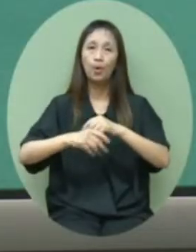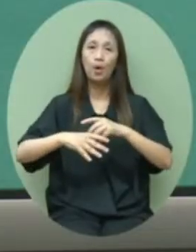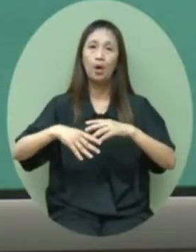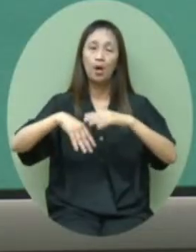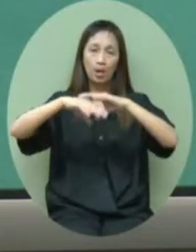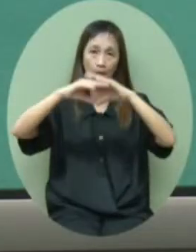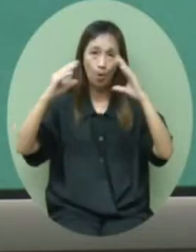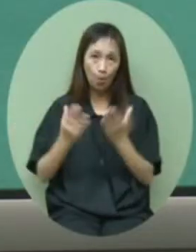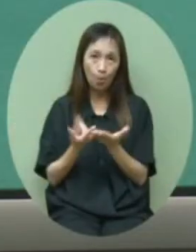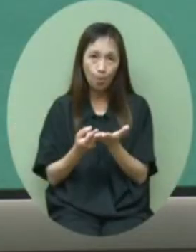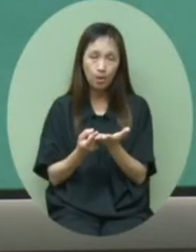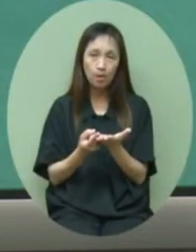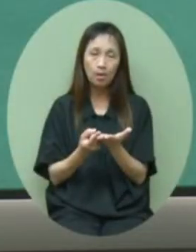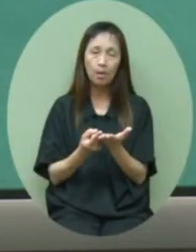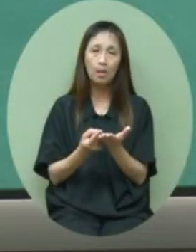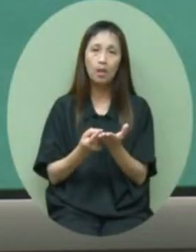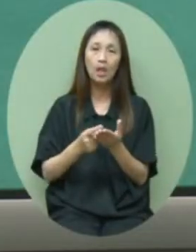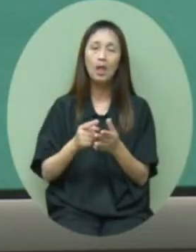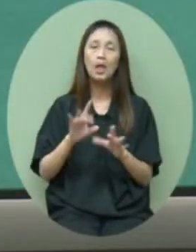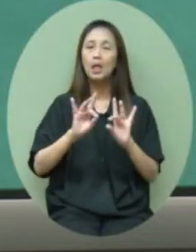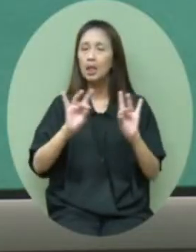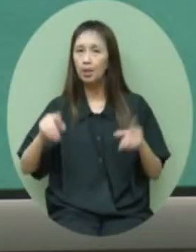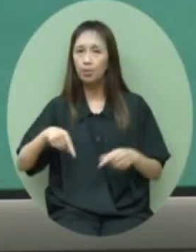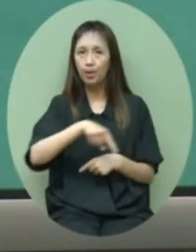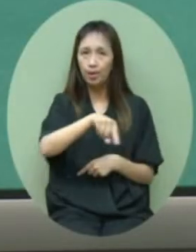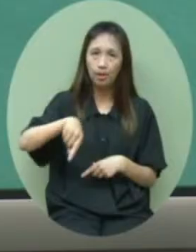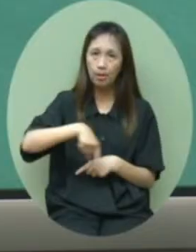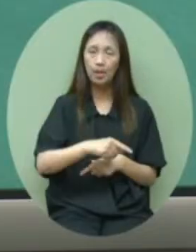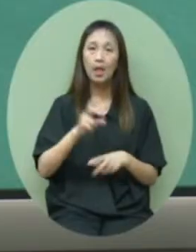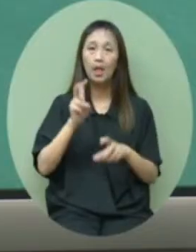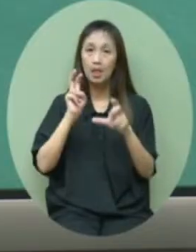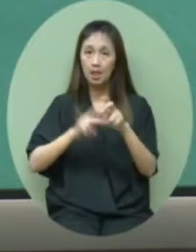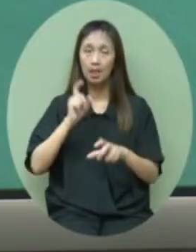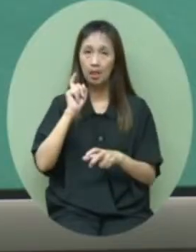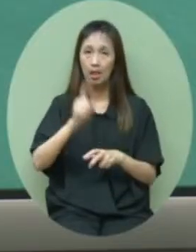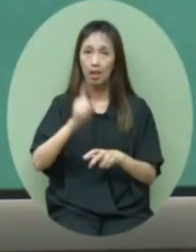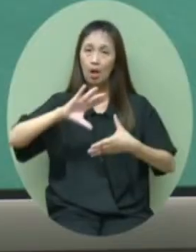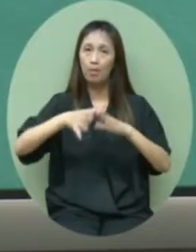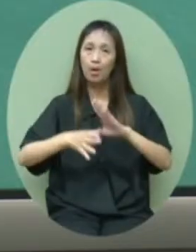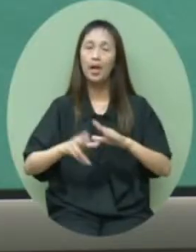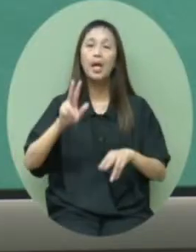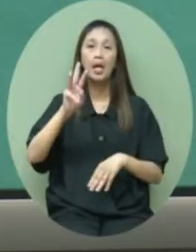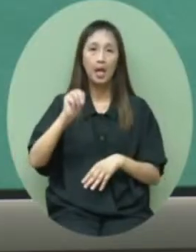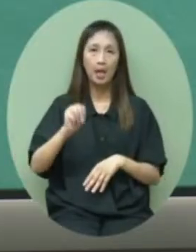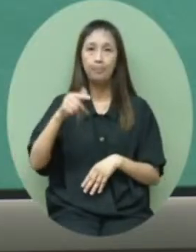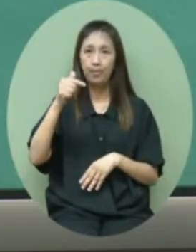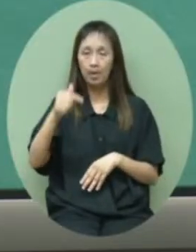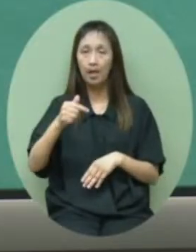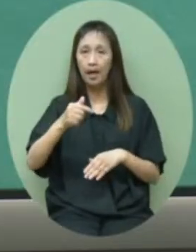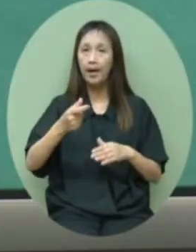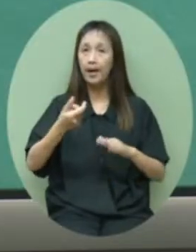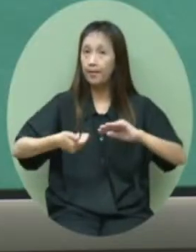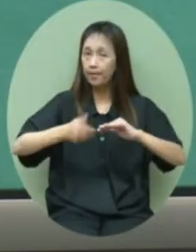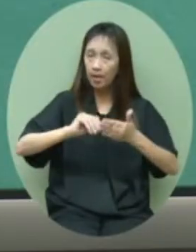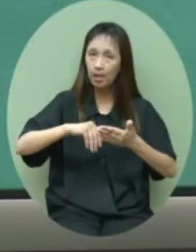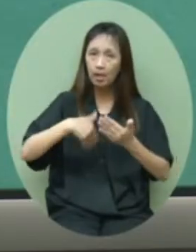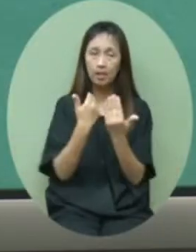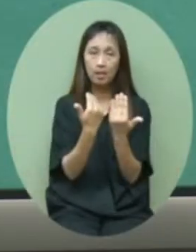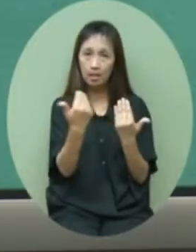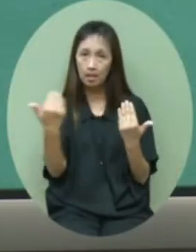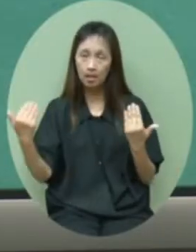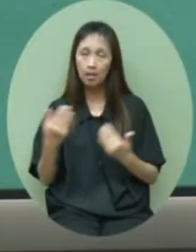the Space Museum, Science Museum, the permanent exhibitions there, and then the Hong Kong Wetland and West